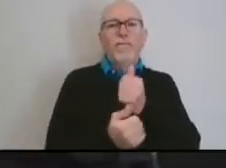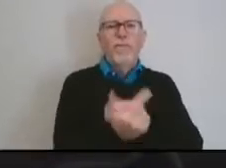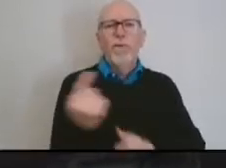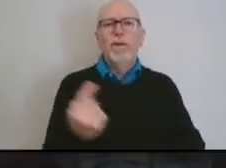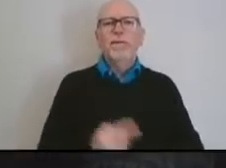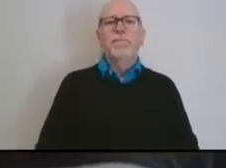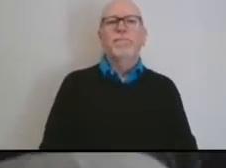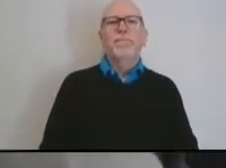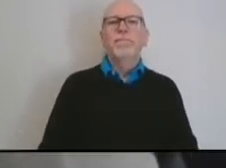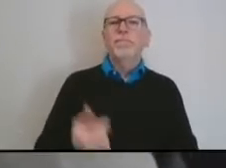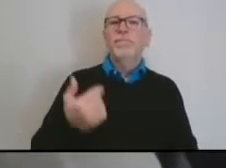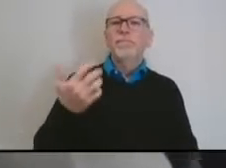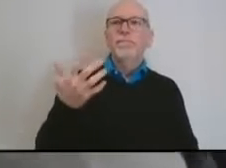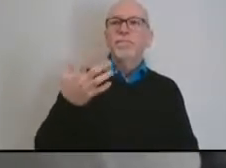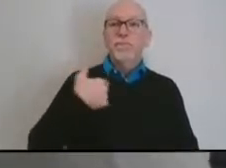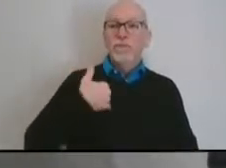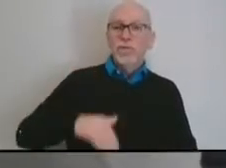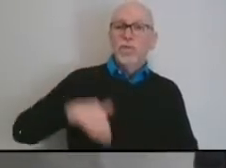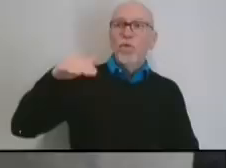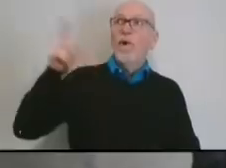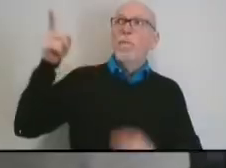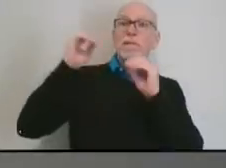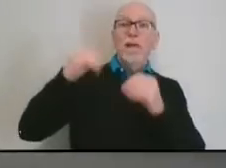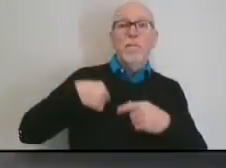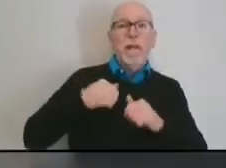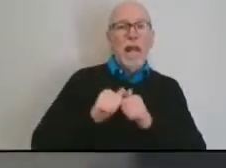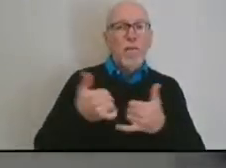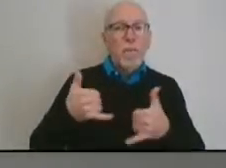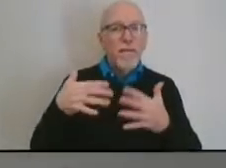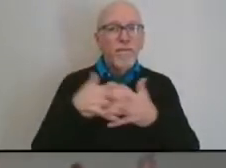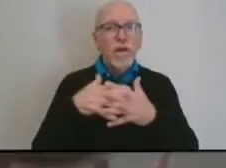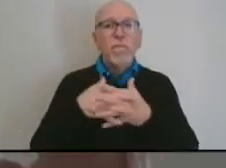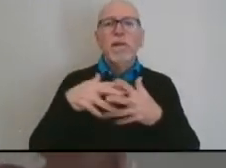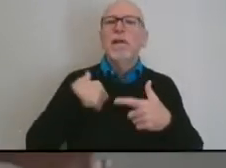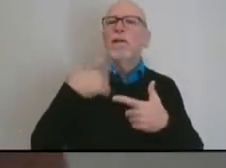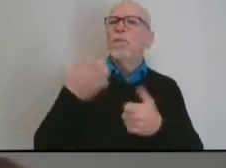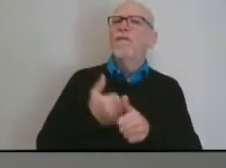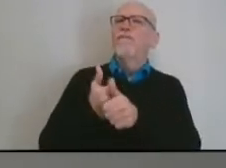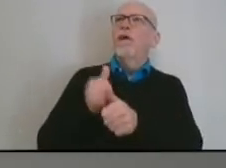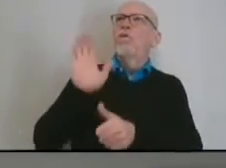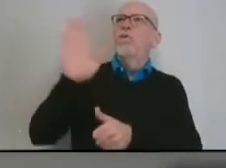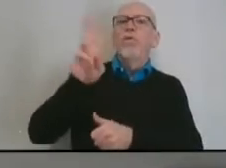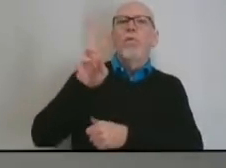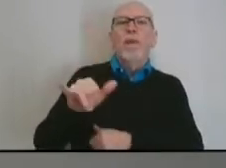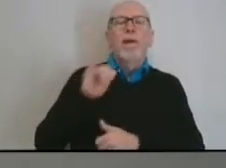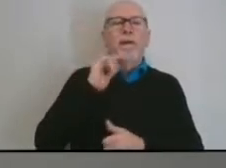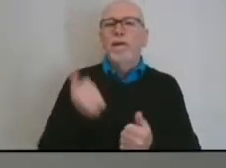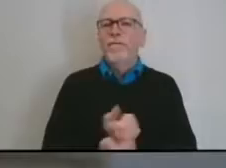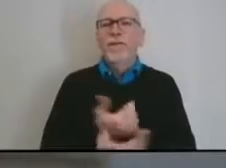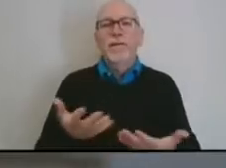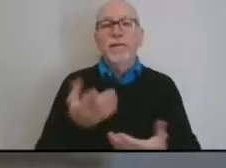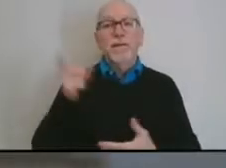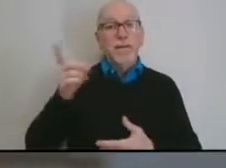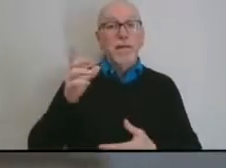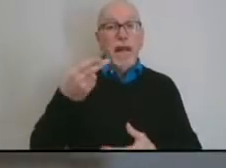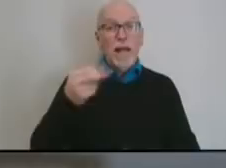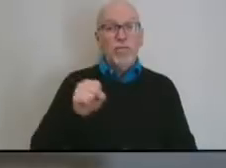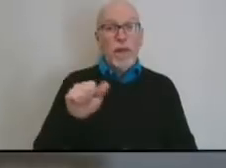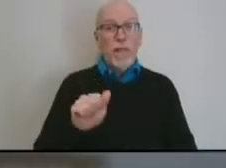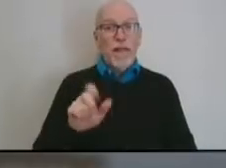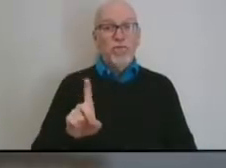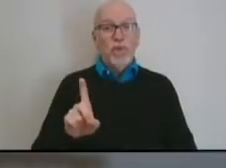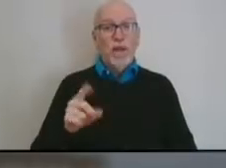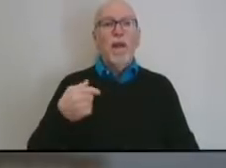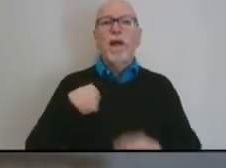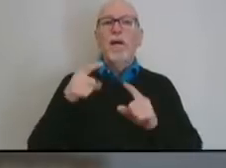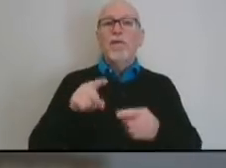From growing up too, when he taught me how to play football, and I wanted to follow his footsteps and everything. Since he was a high school athletic director, I came here to the University